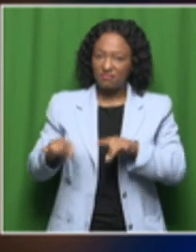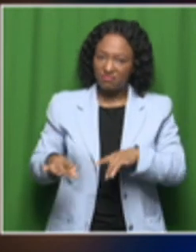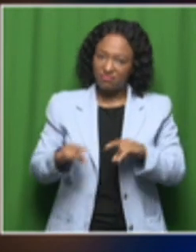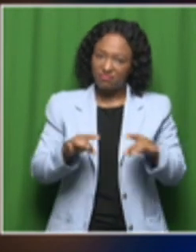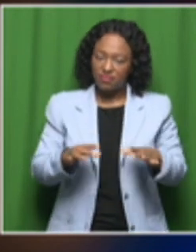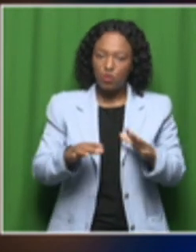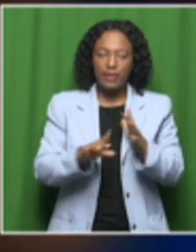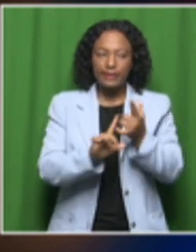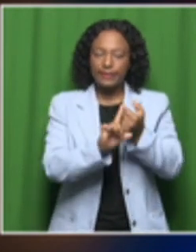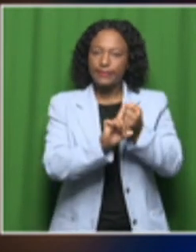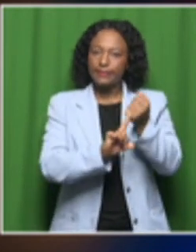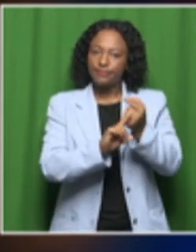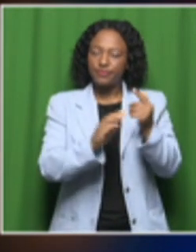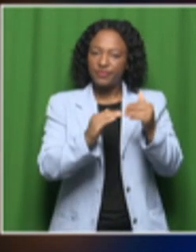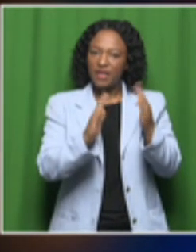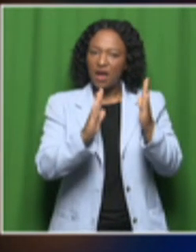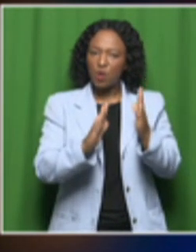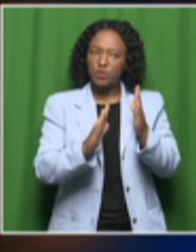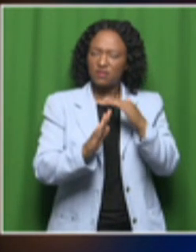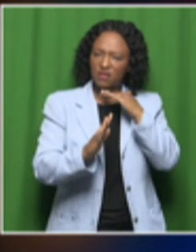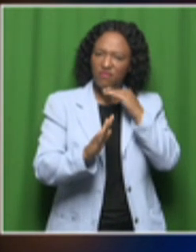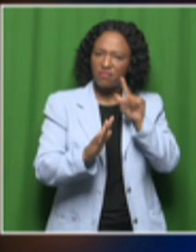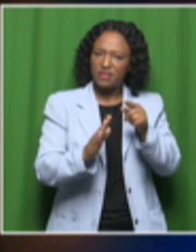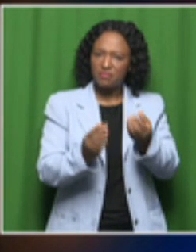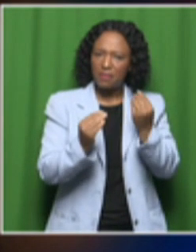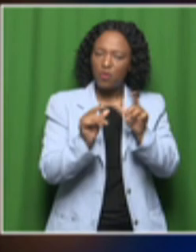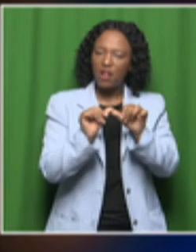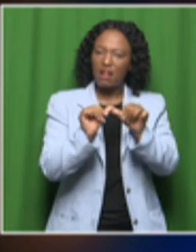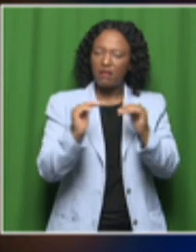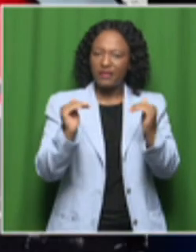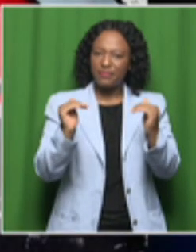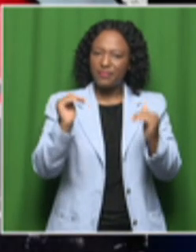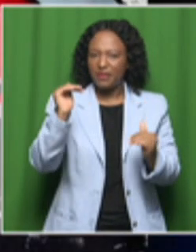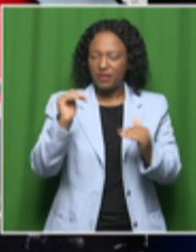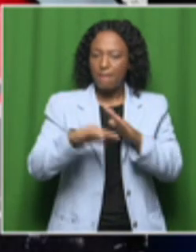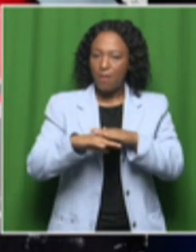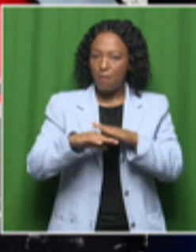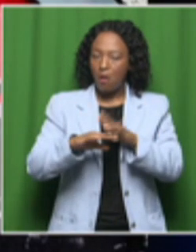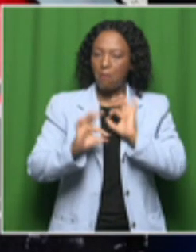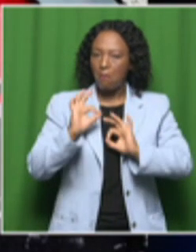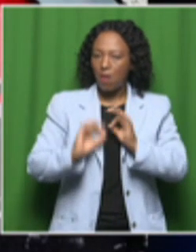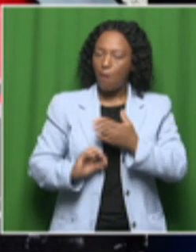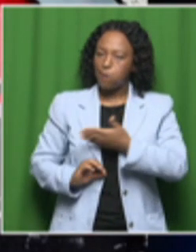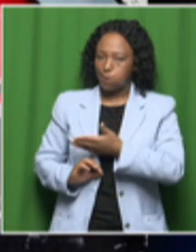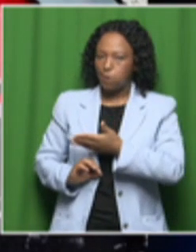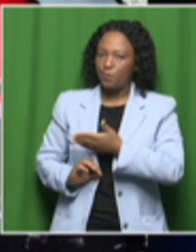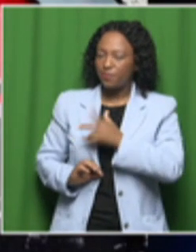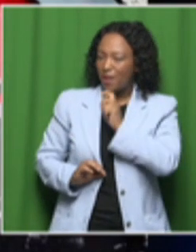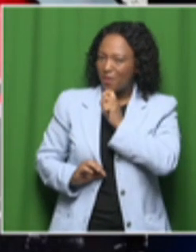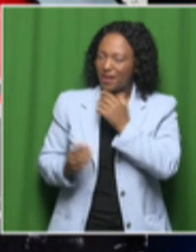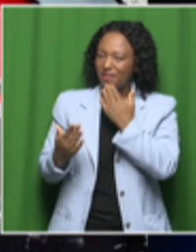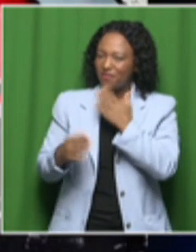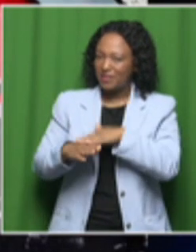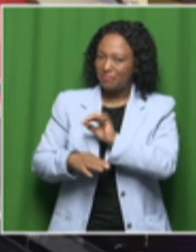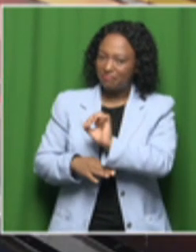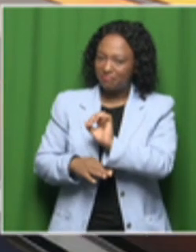inadequate housing and systemic inequality. So Sizani joins us now in studio to chat a little bit further. Sizani, good morning. Thank you for making time to be with us here